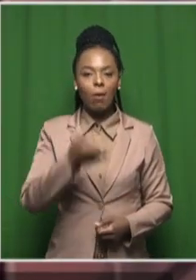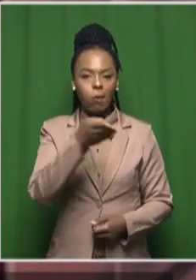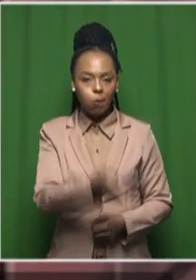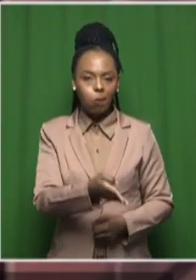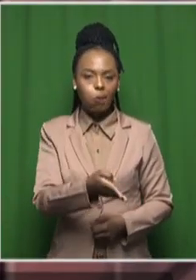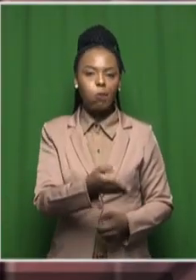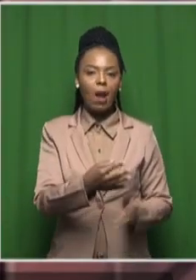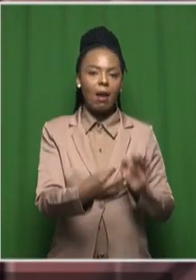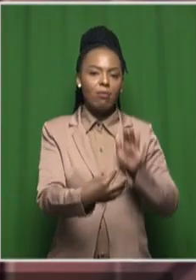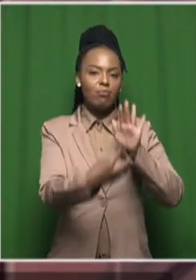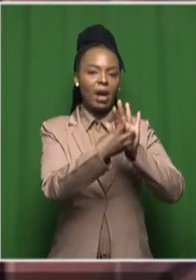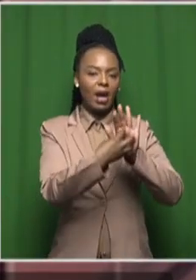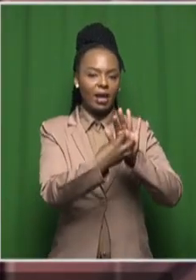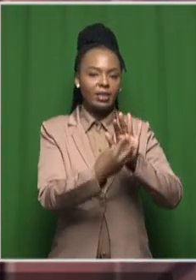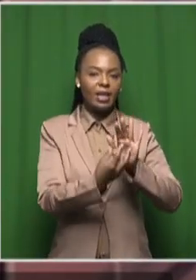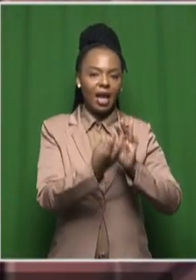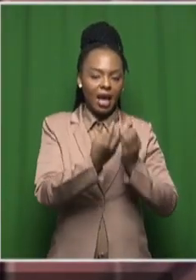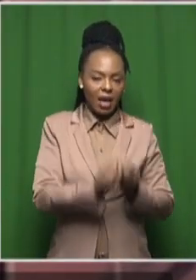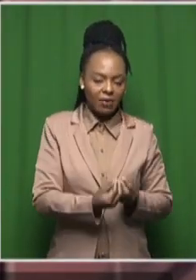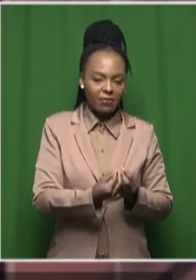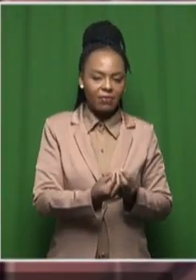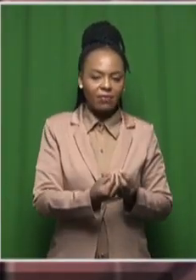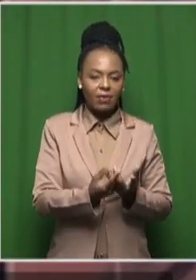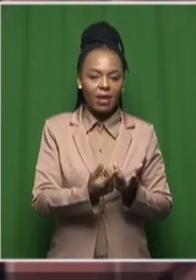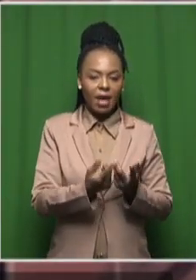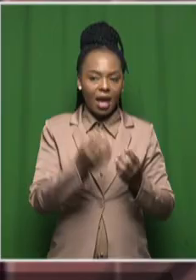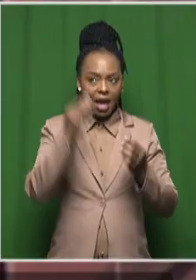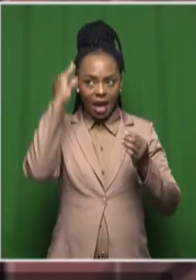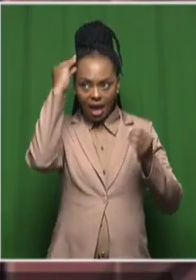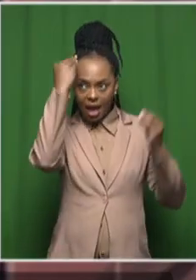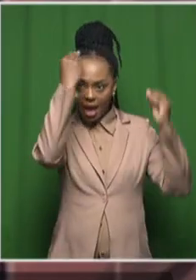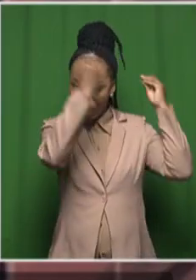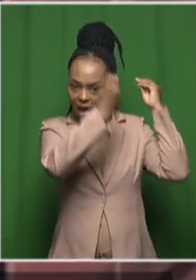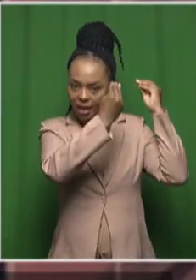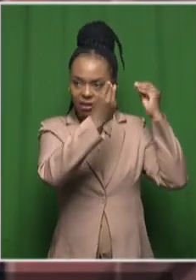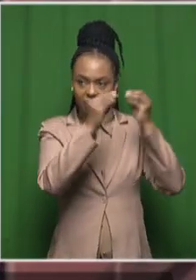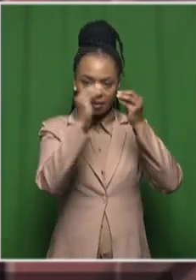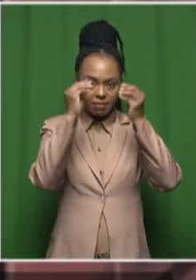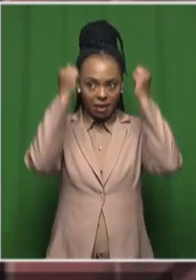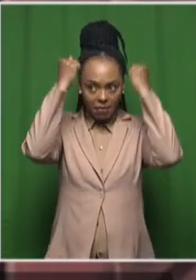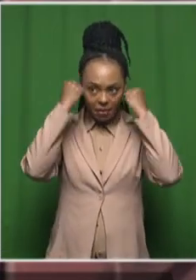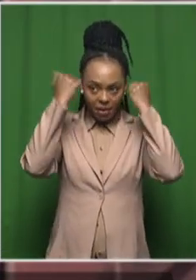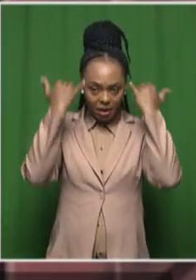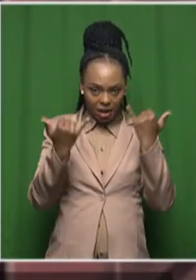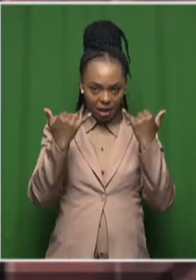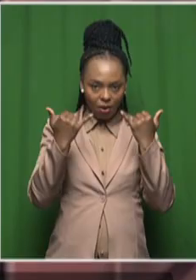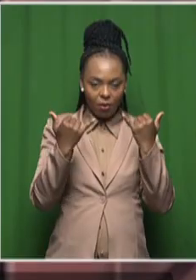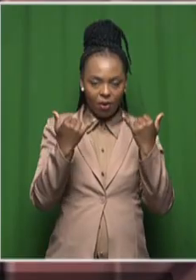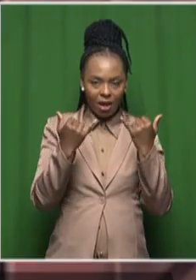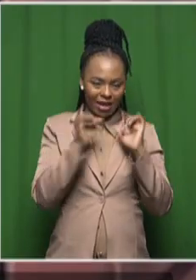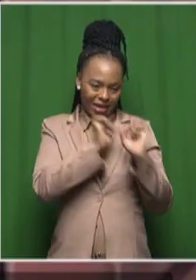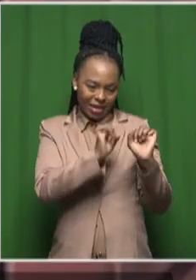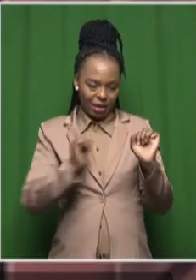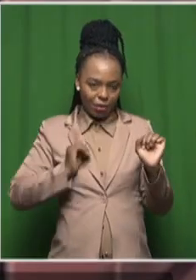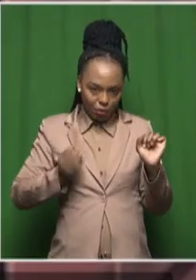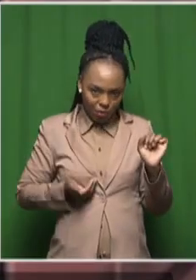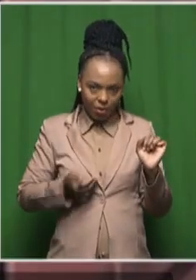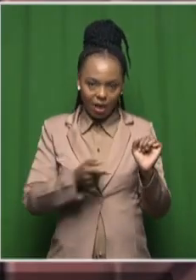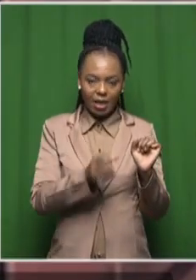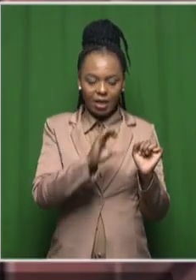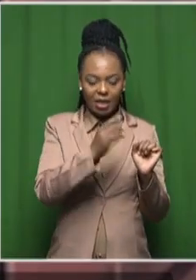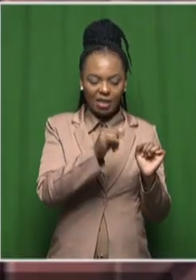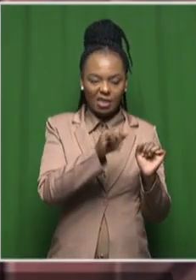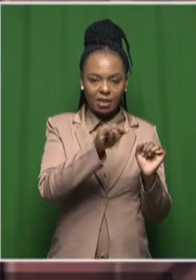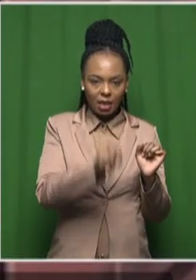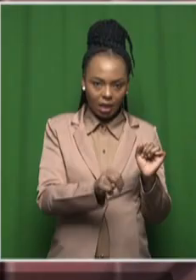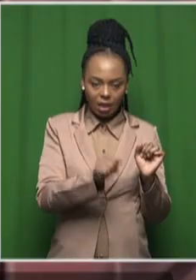for example, like the hat I'm wearing, it's Crystal Birch, and I just get so excited around the idea that this is